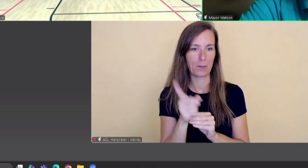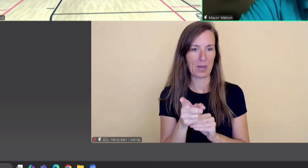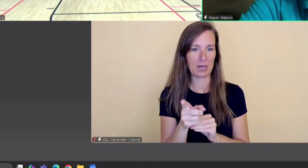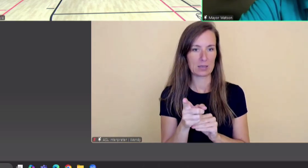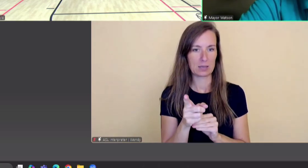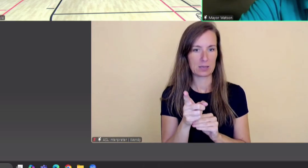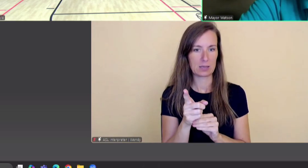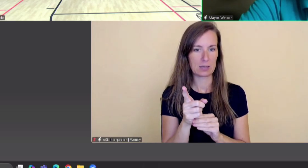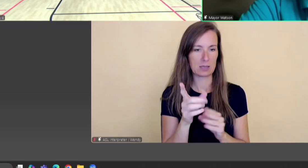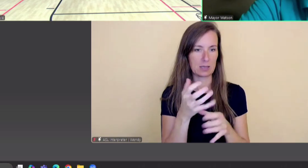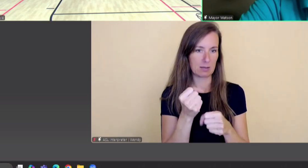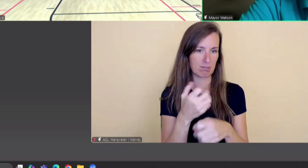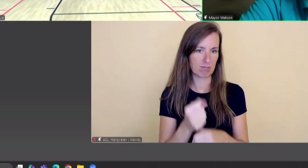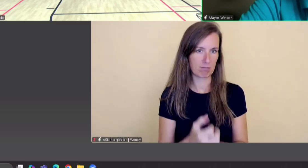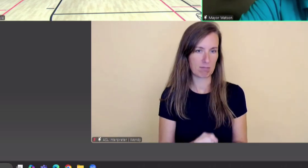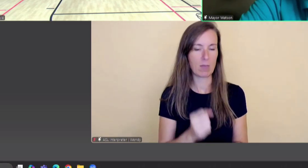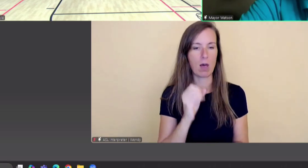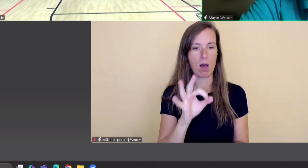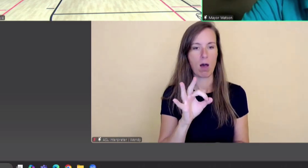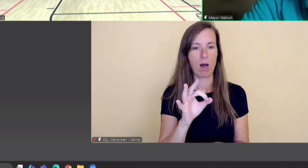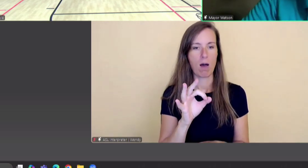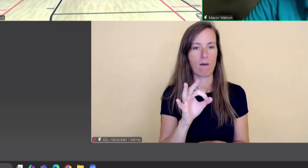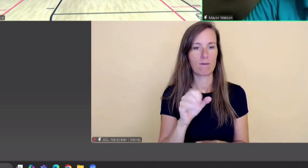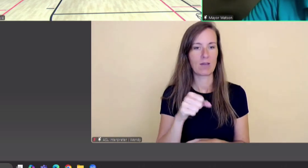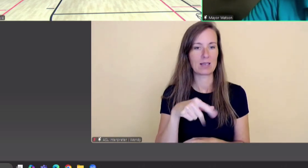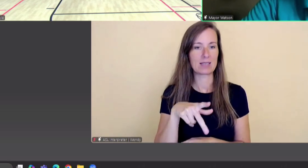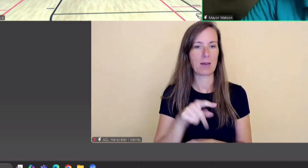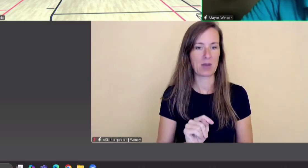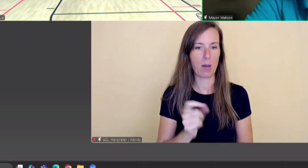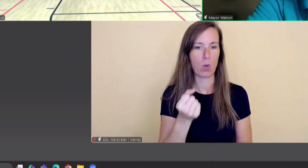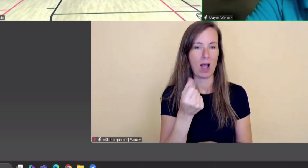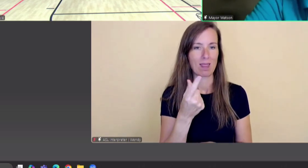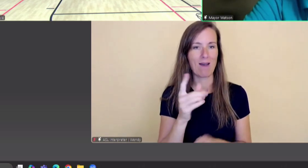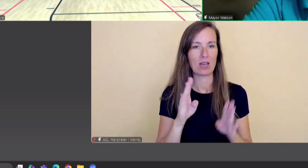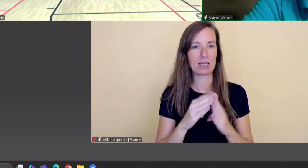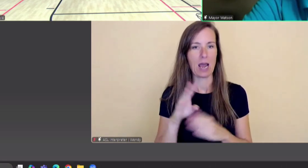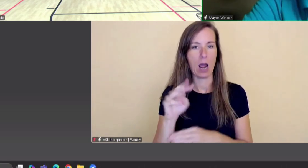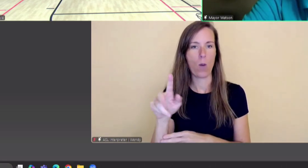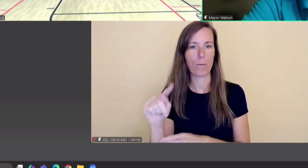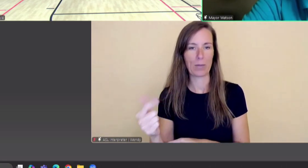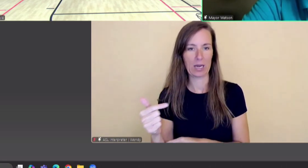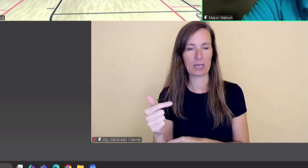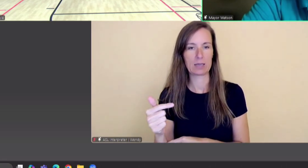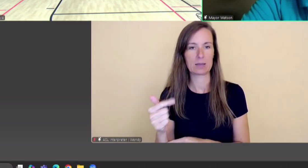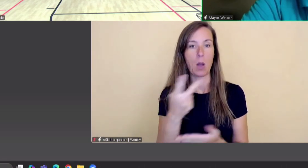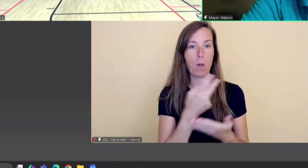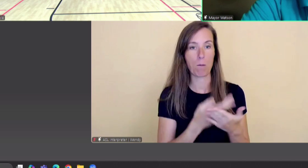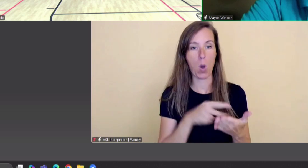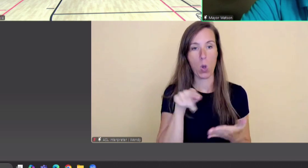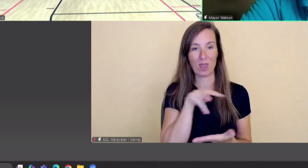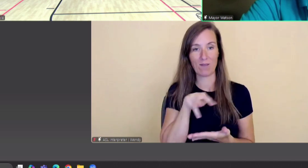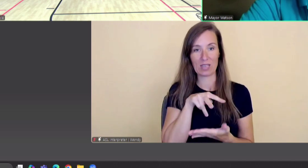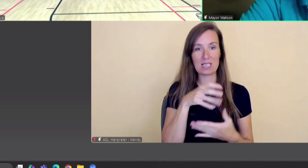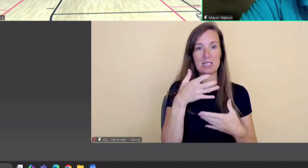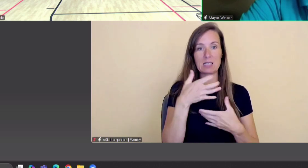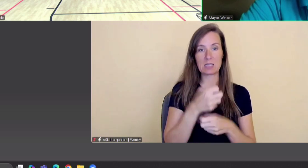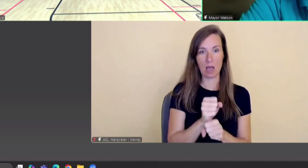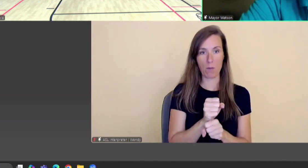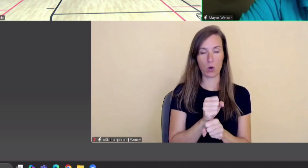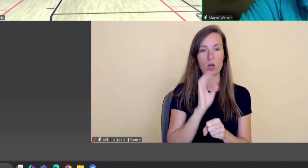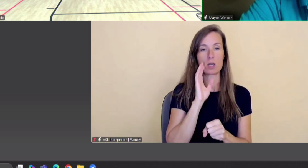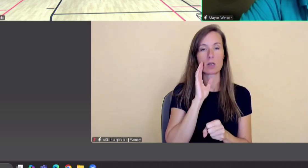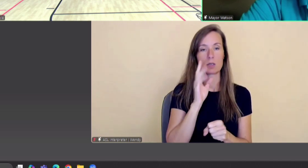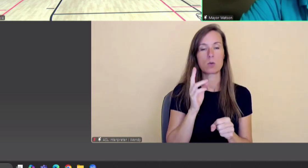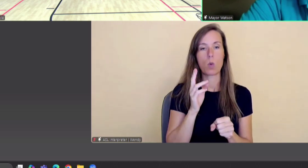September 11th town meeting. Okay, so both closed session summaries will be appended to the